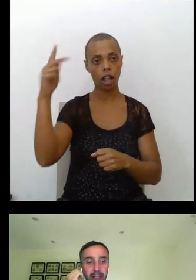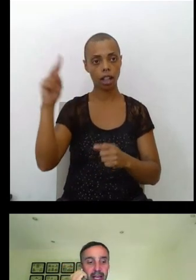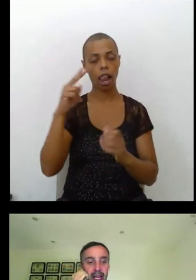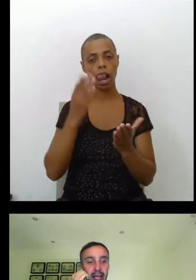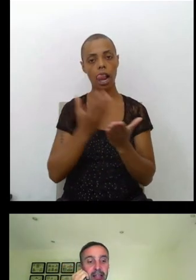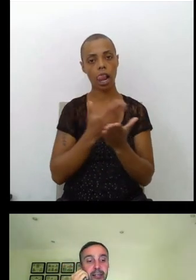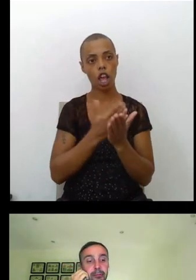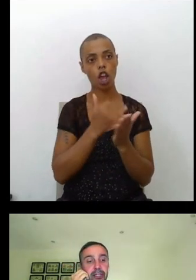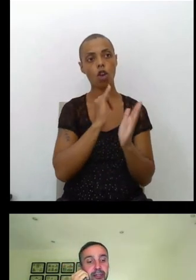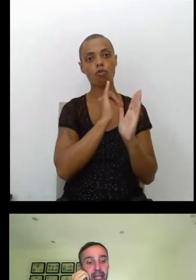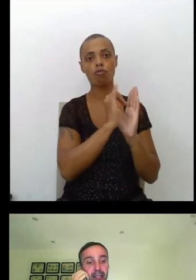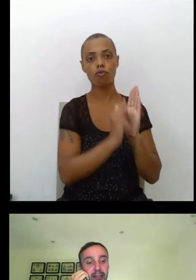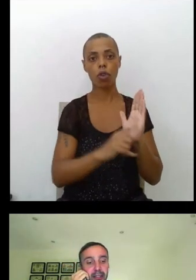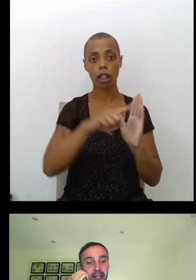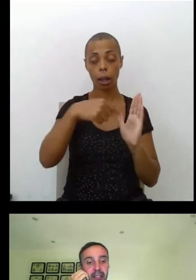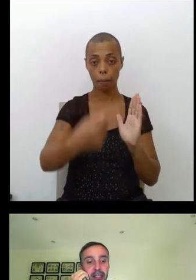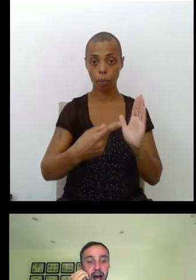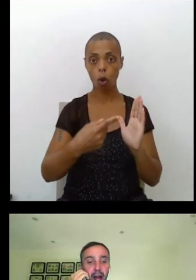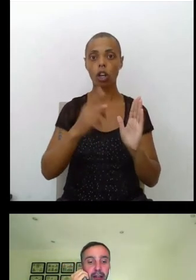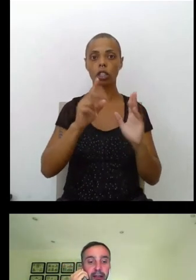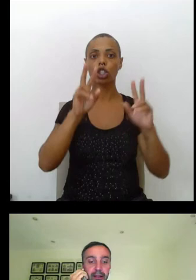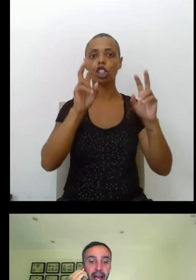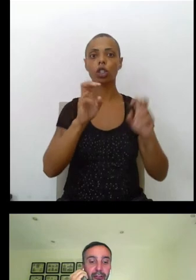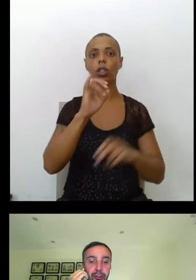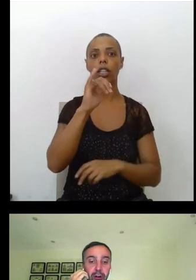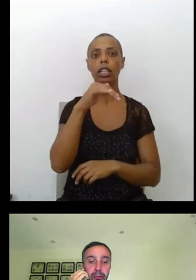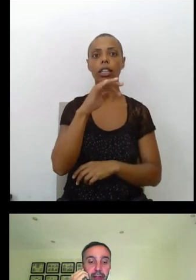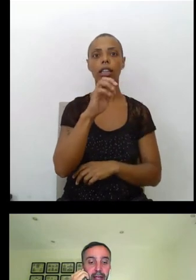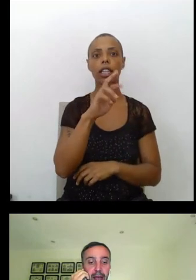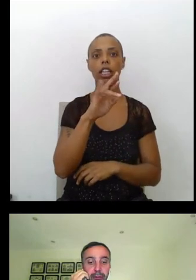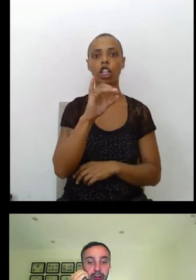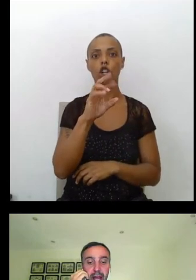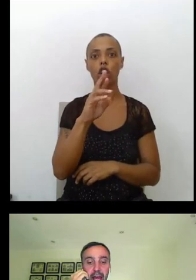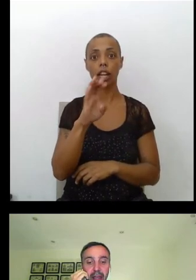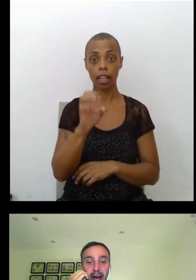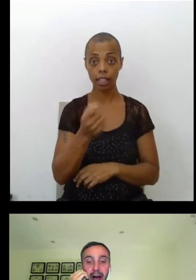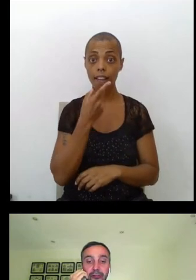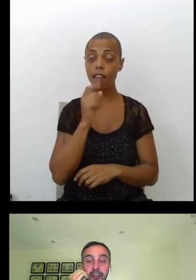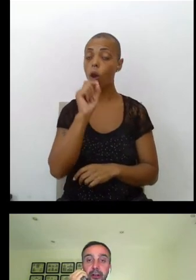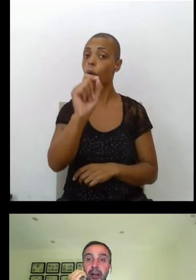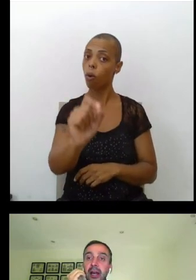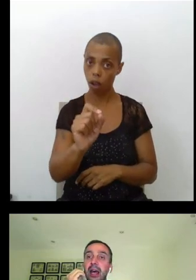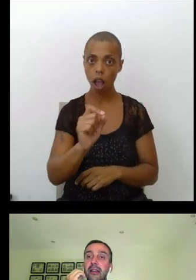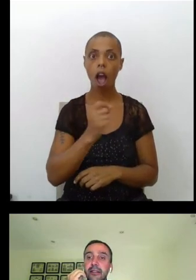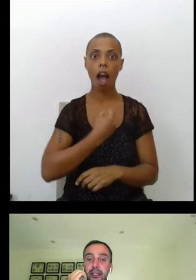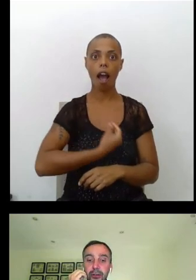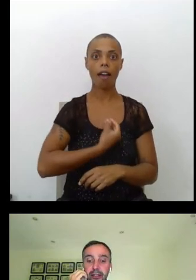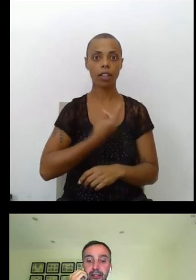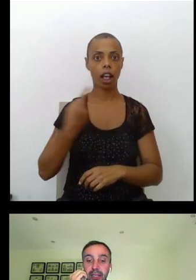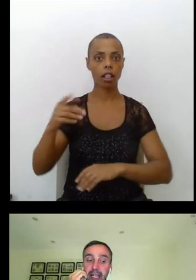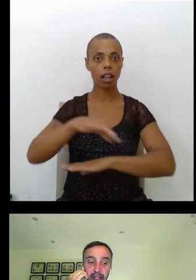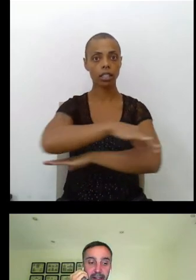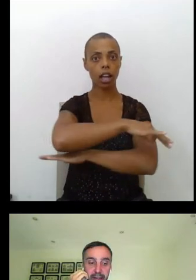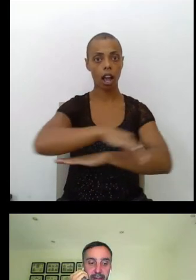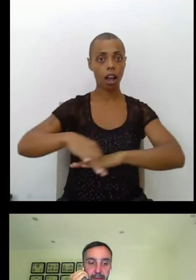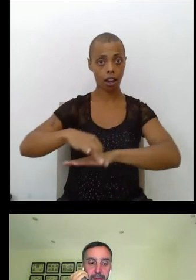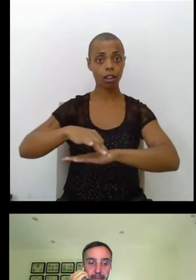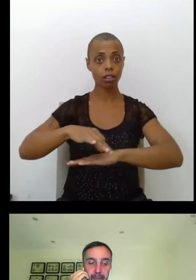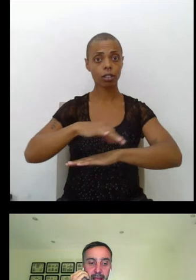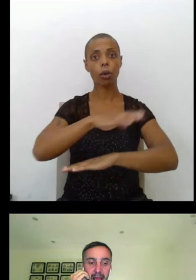Interiors simply states that the architect's life come came to an end after a serious